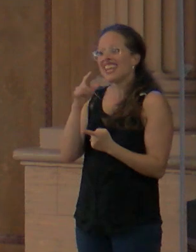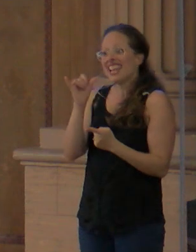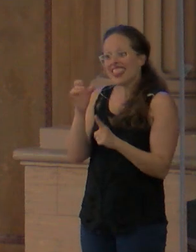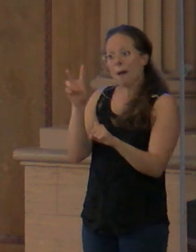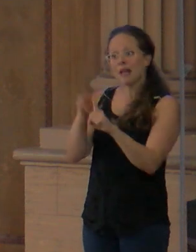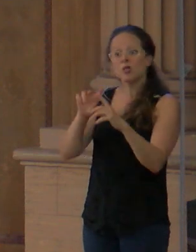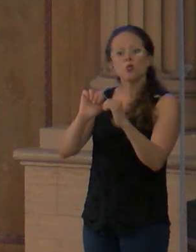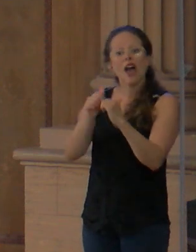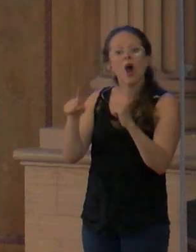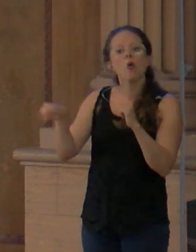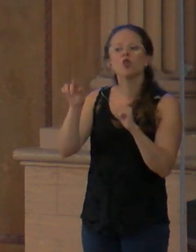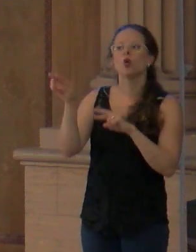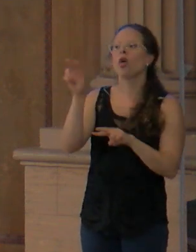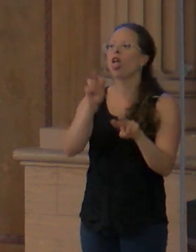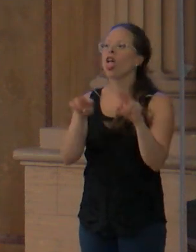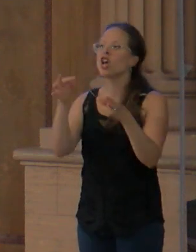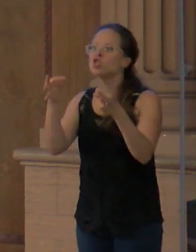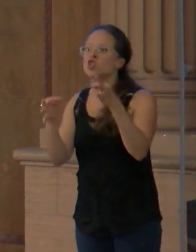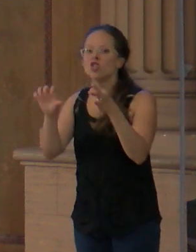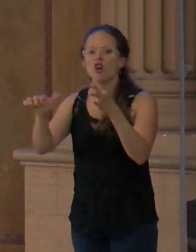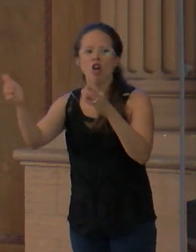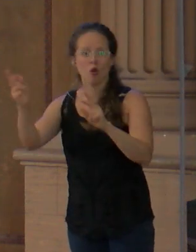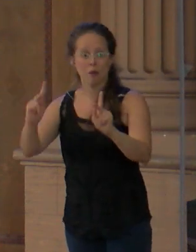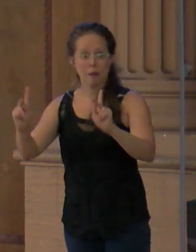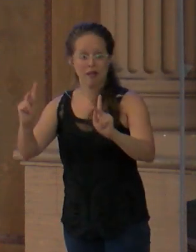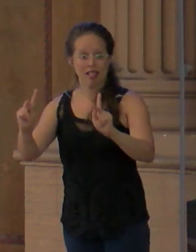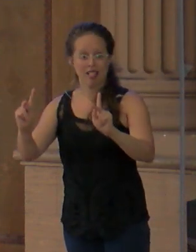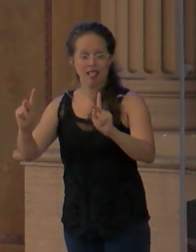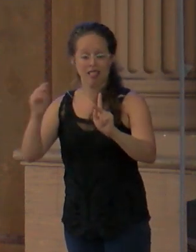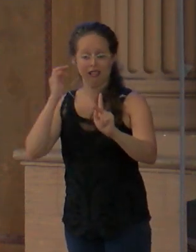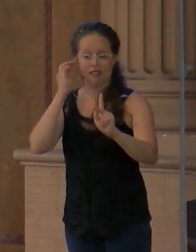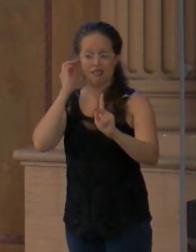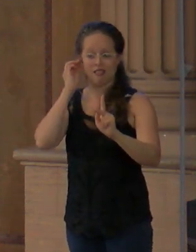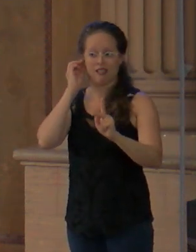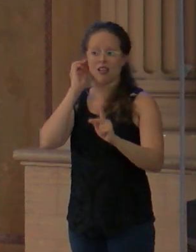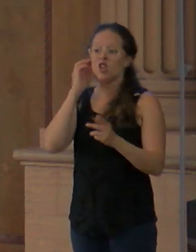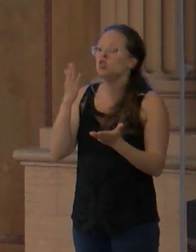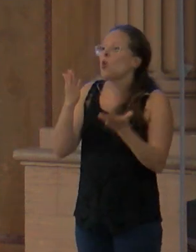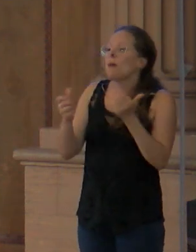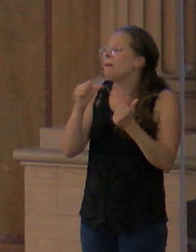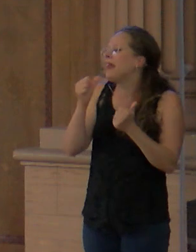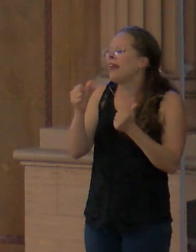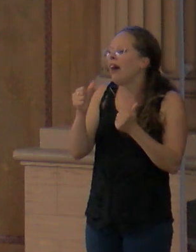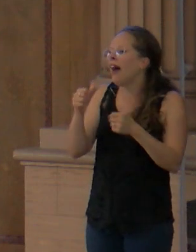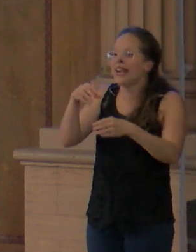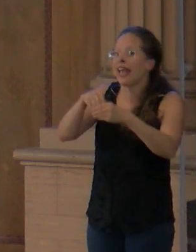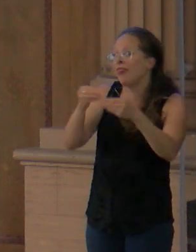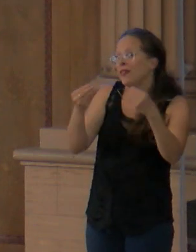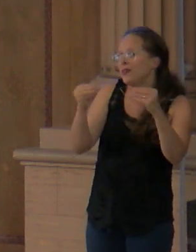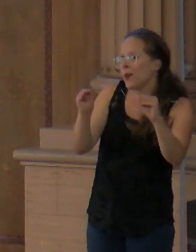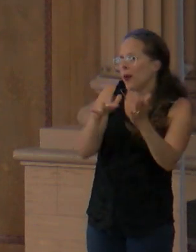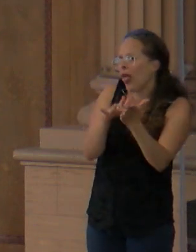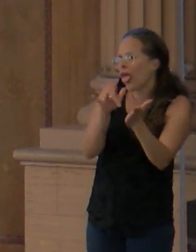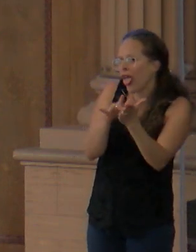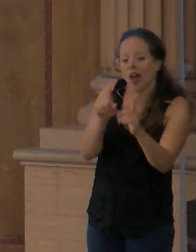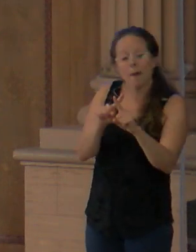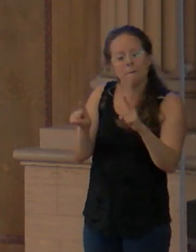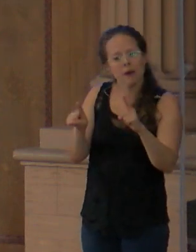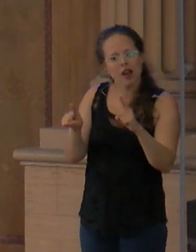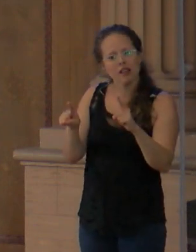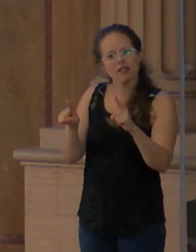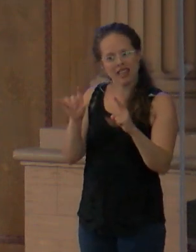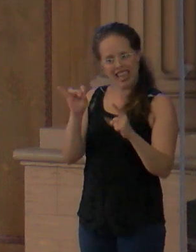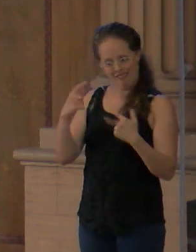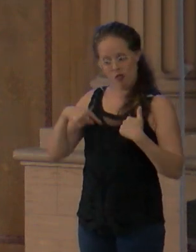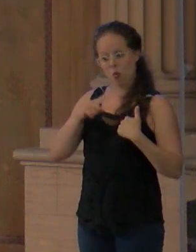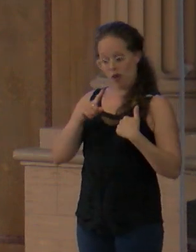and ourselves. And so while we might not rip people off in the marketplace, according to this standard of living